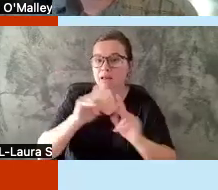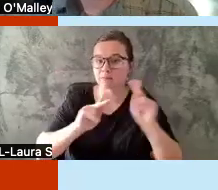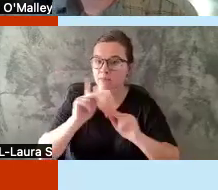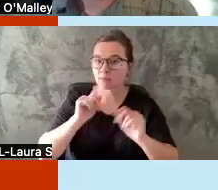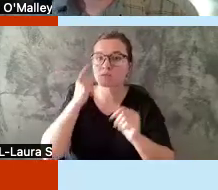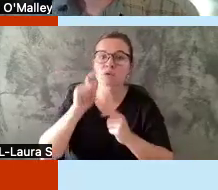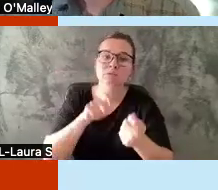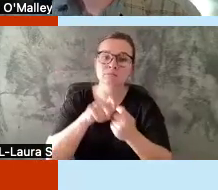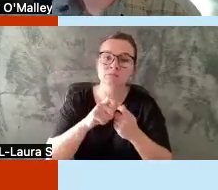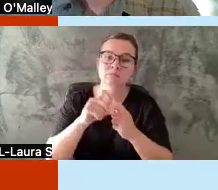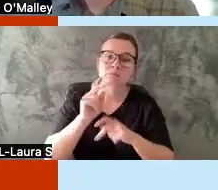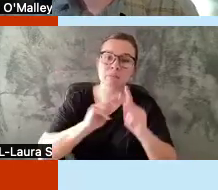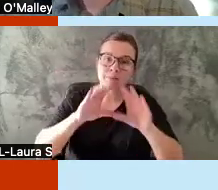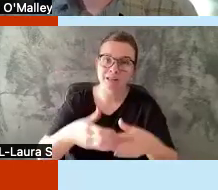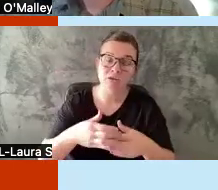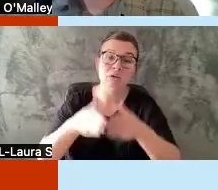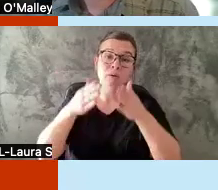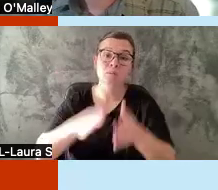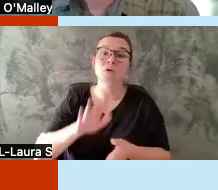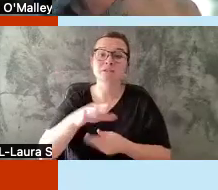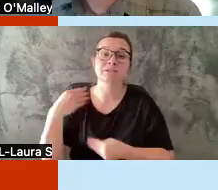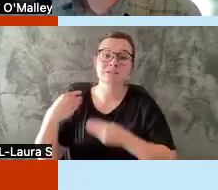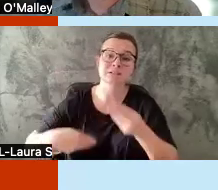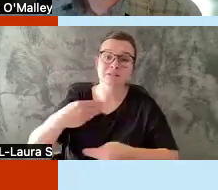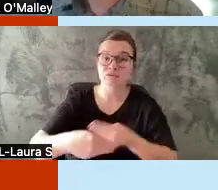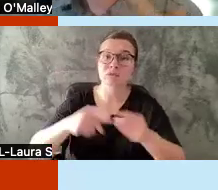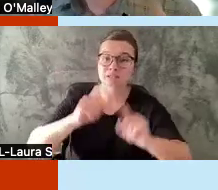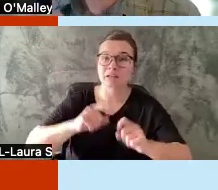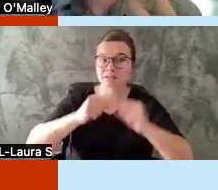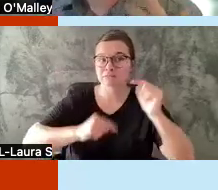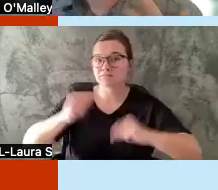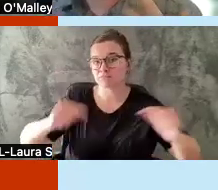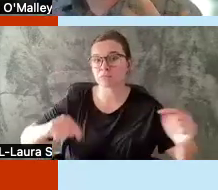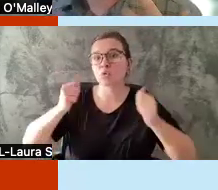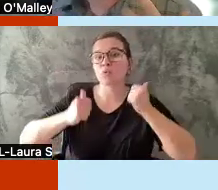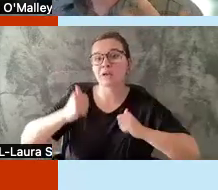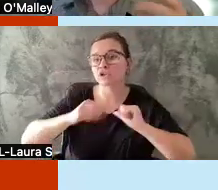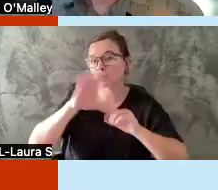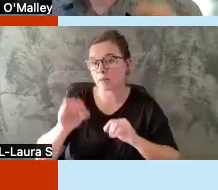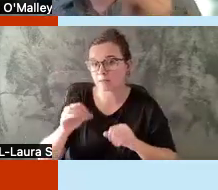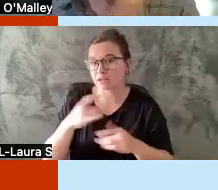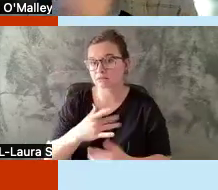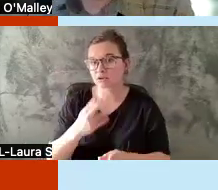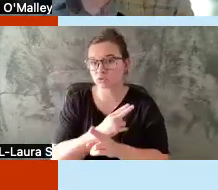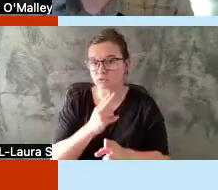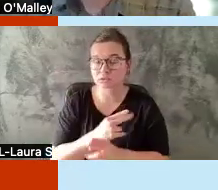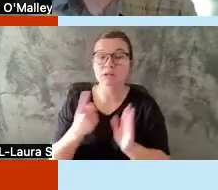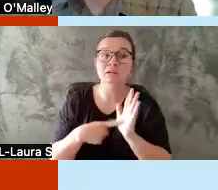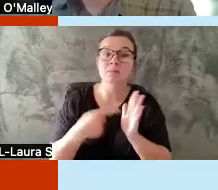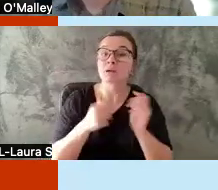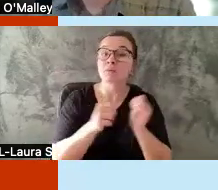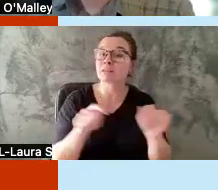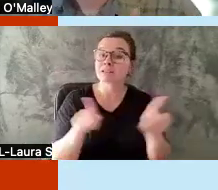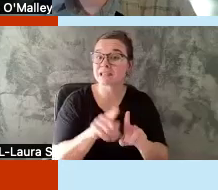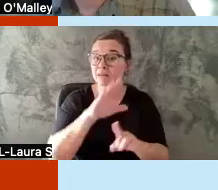reference populations, a person's ancestry testing results can vary depending on which company you use, and sometimes with the same company